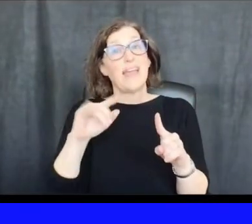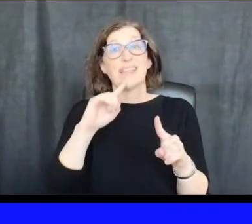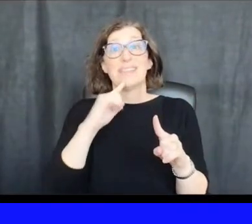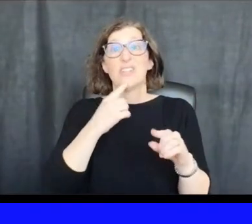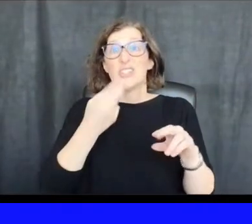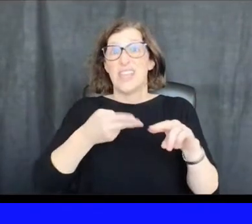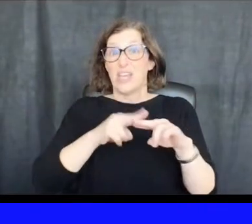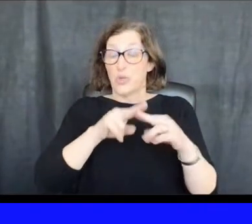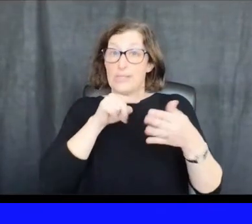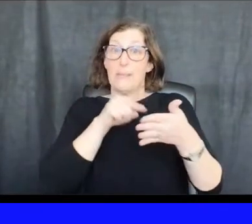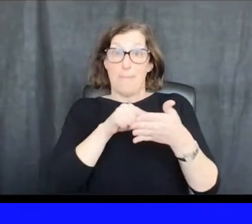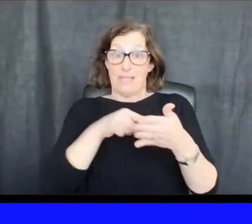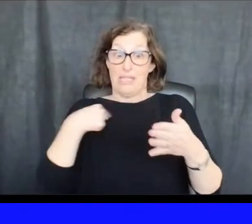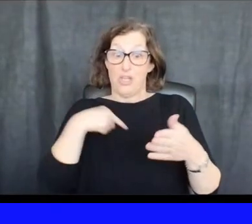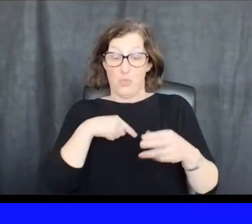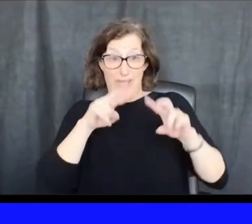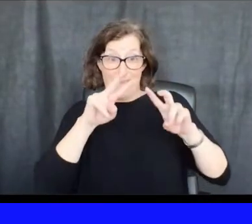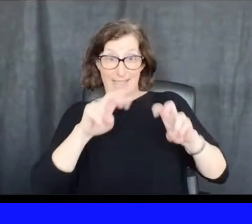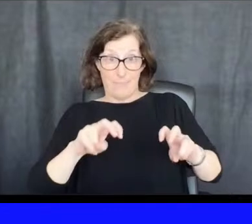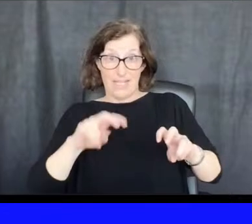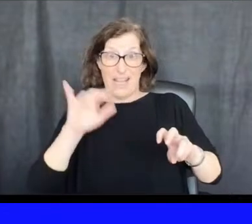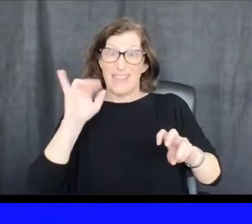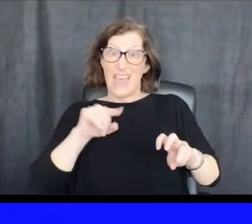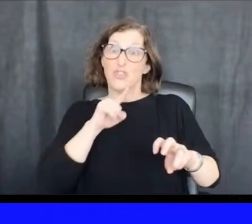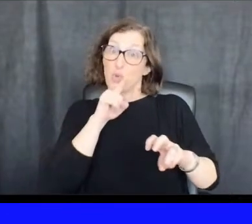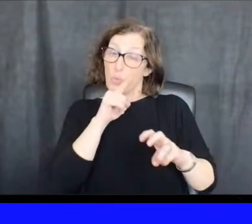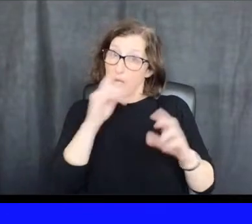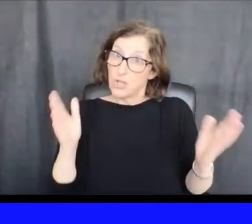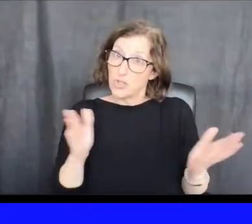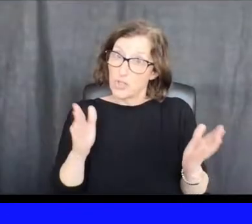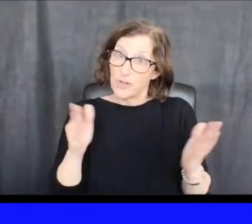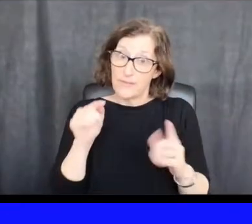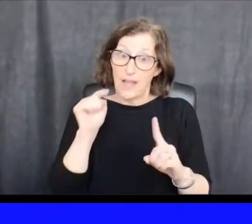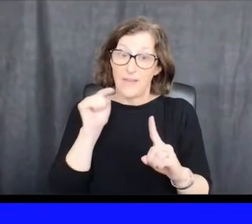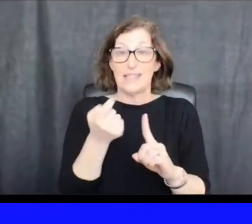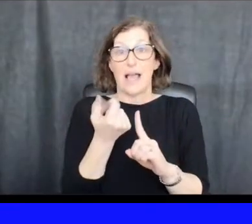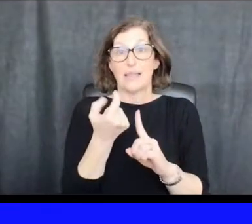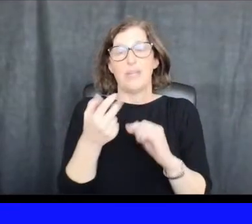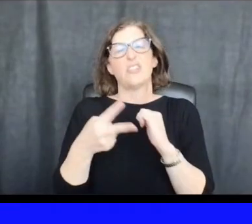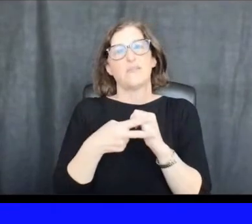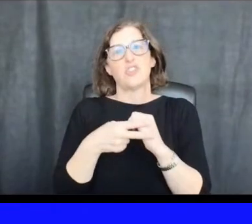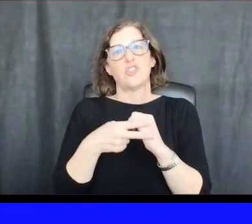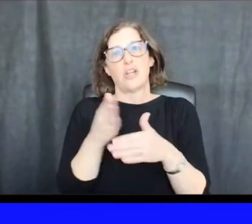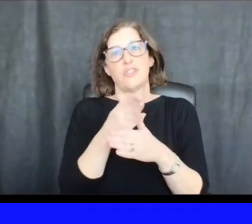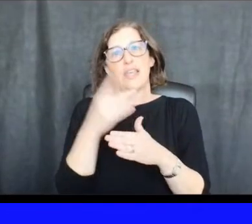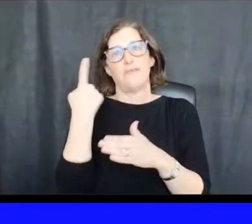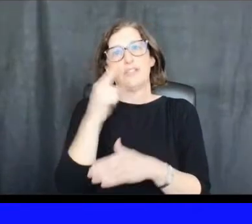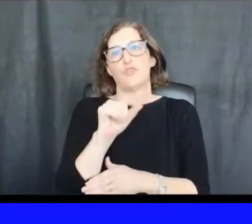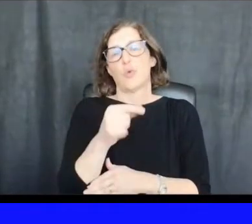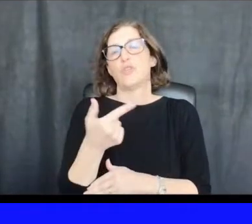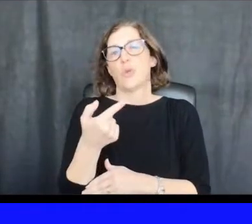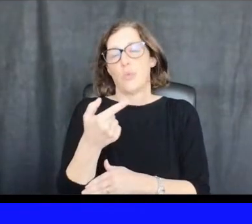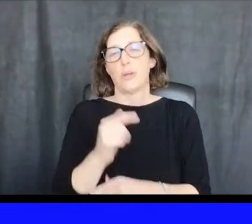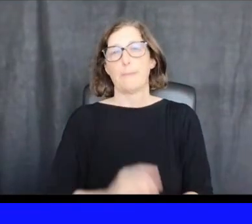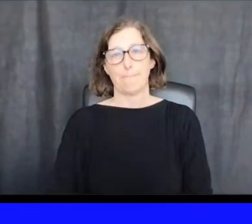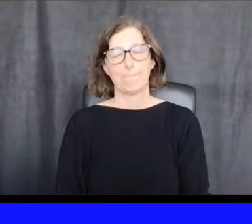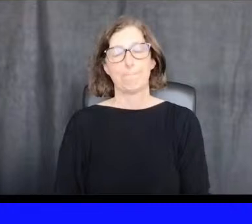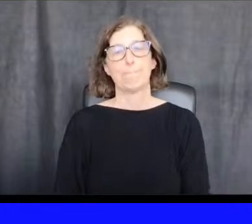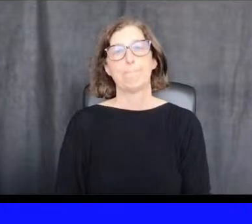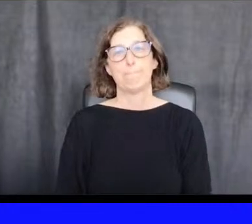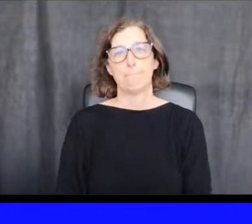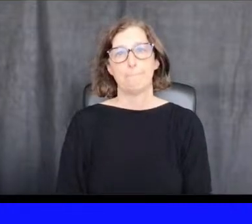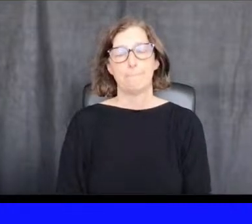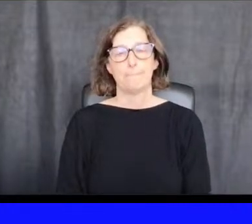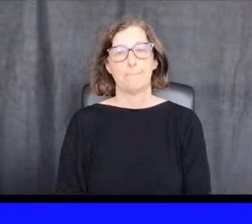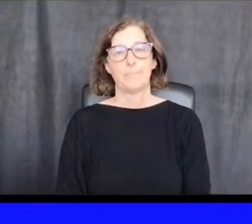Our risk scores are going up beyond 3%. It can penalize ACOs with complex beneficiaries. Overall risk adjustment